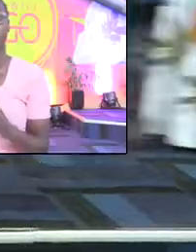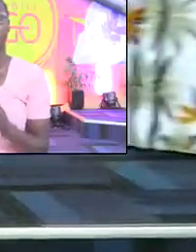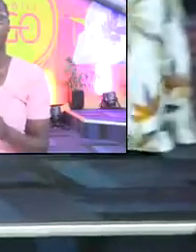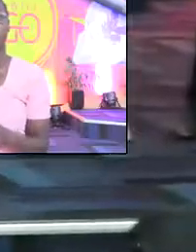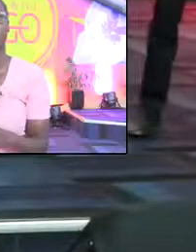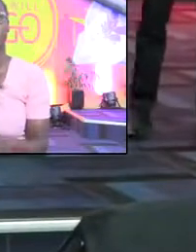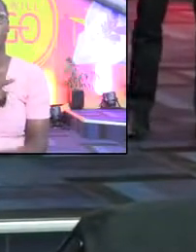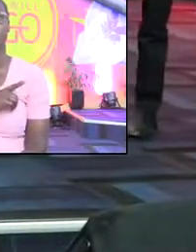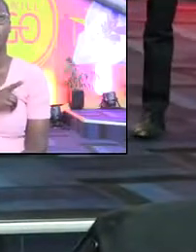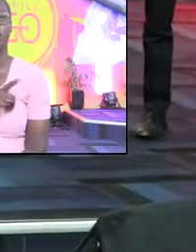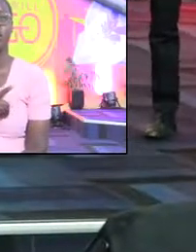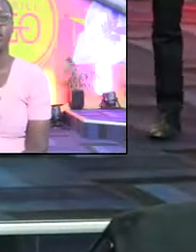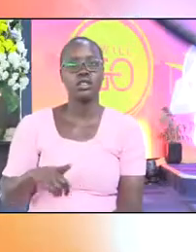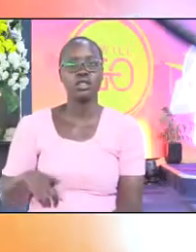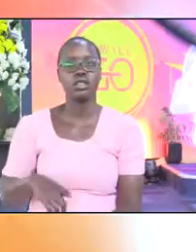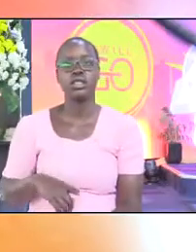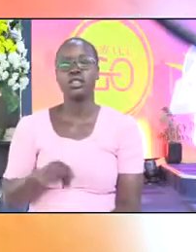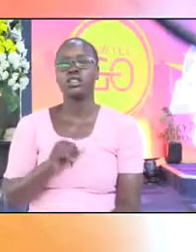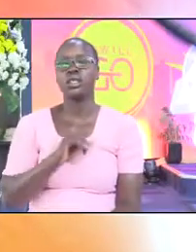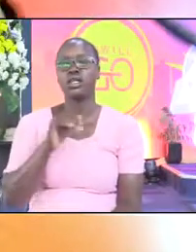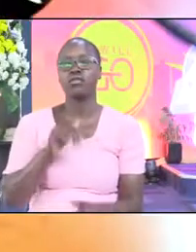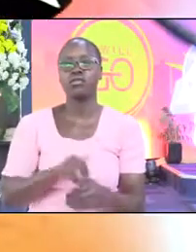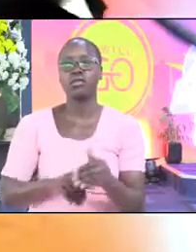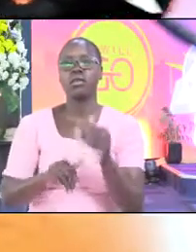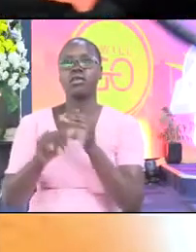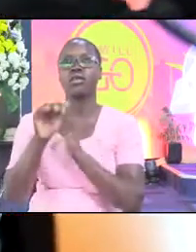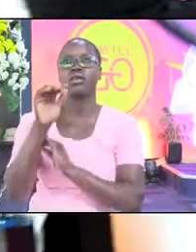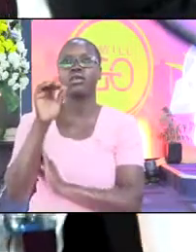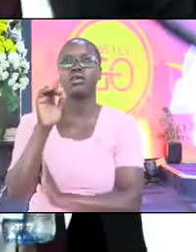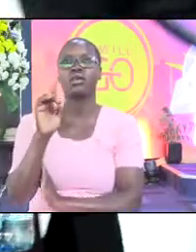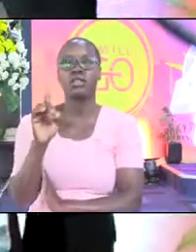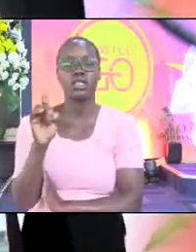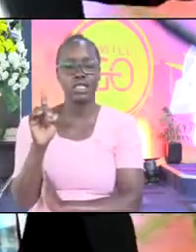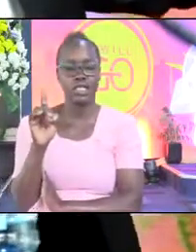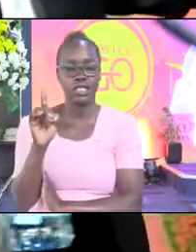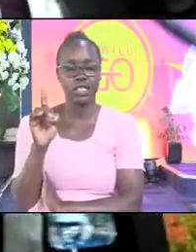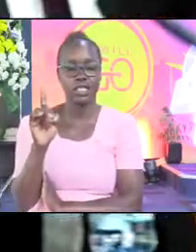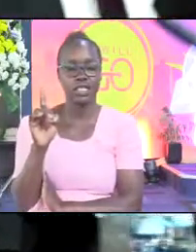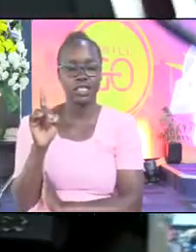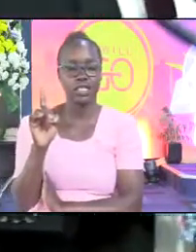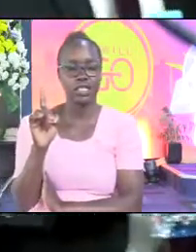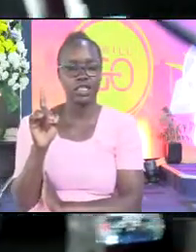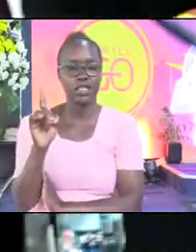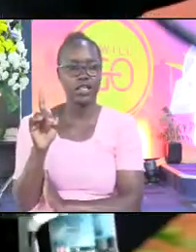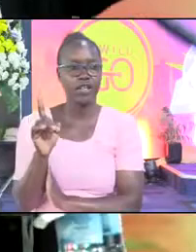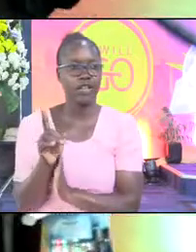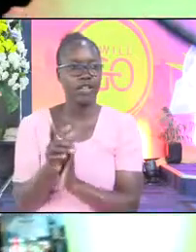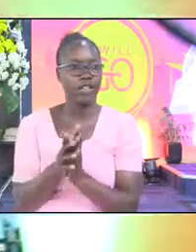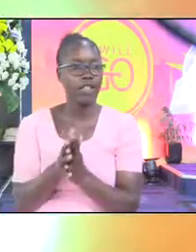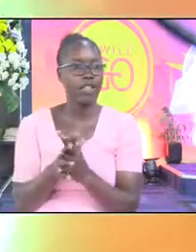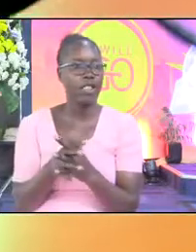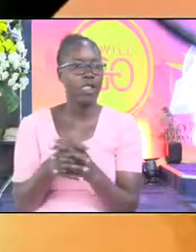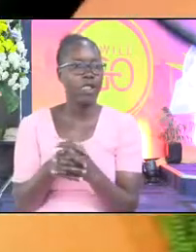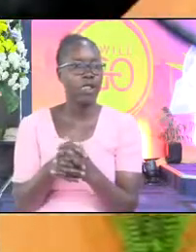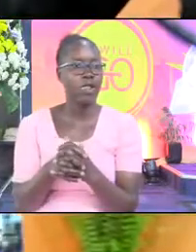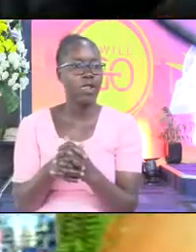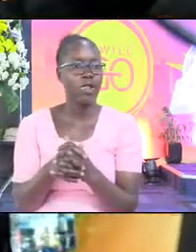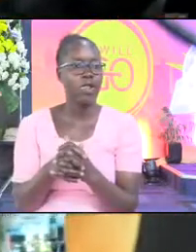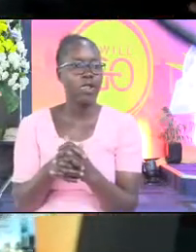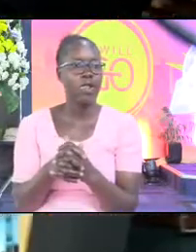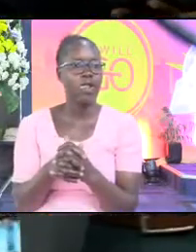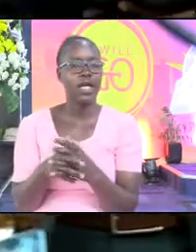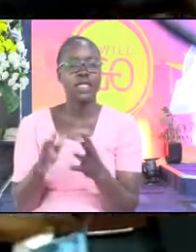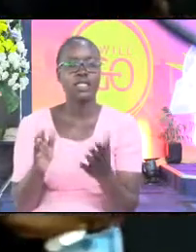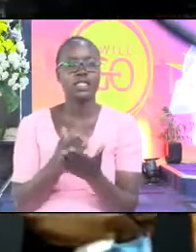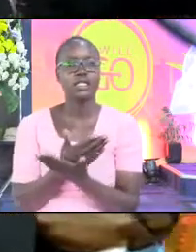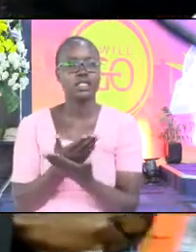thee, yet by grace I'll follow thee. 1 second. I live in South